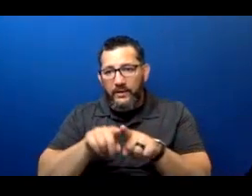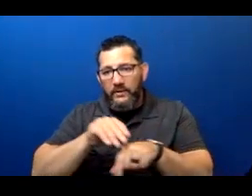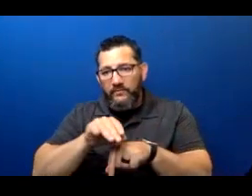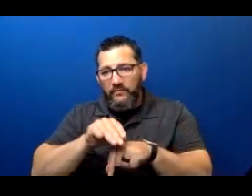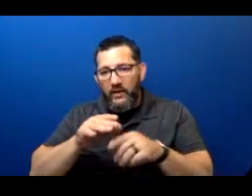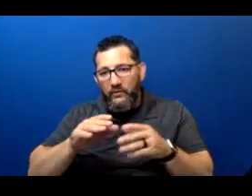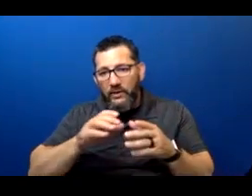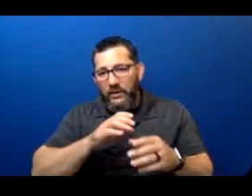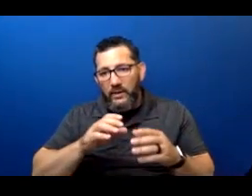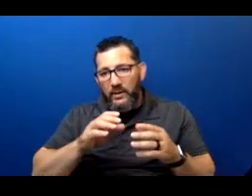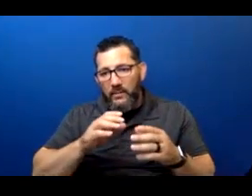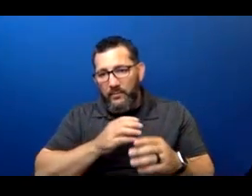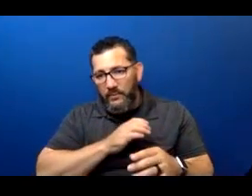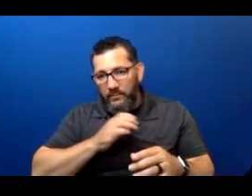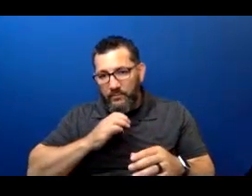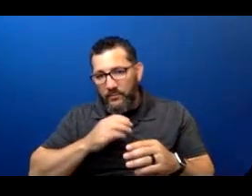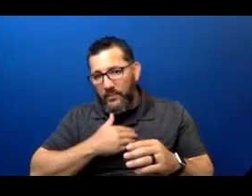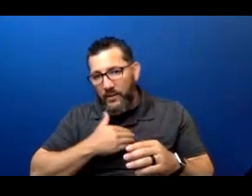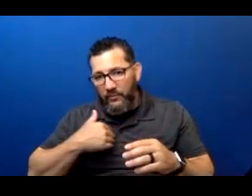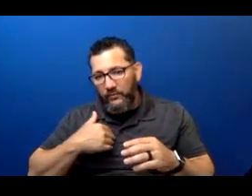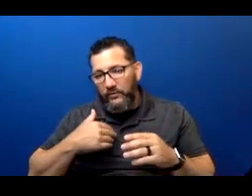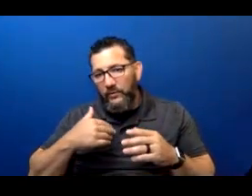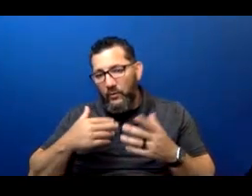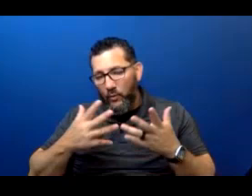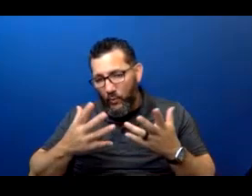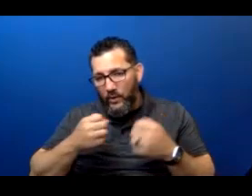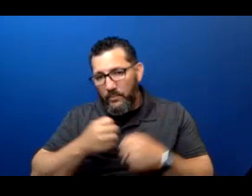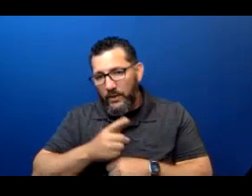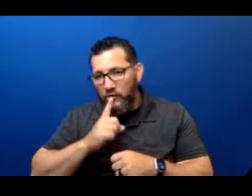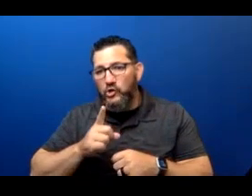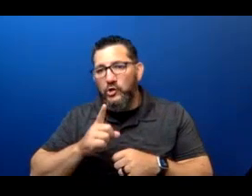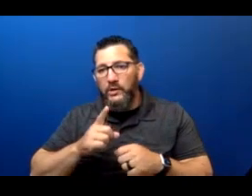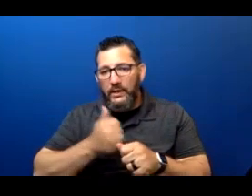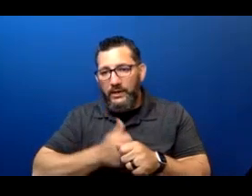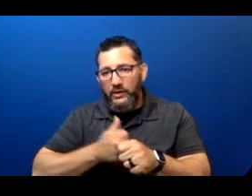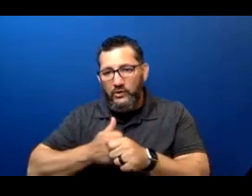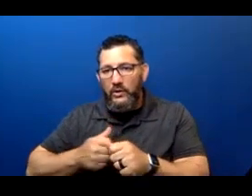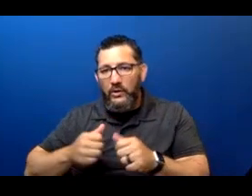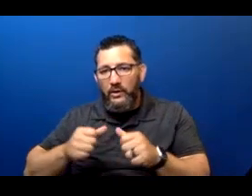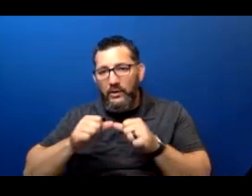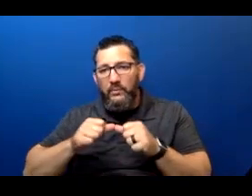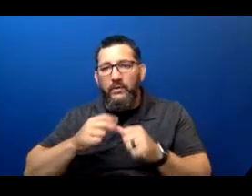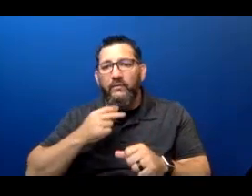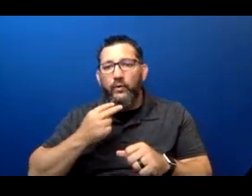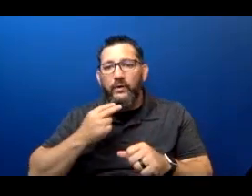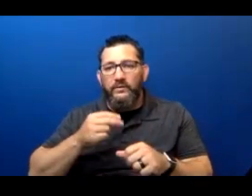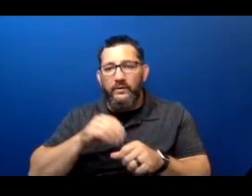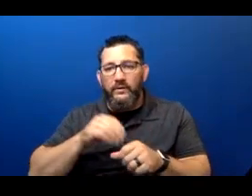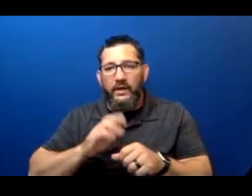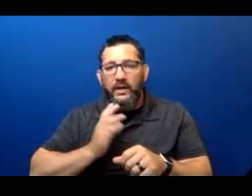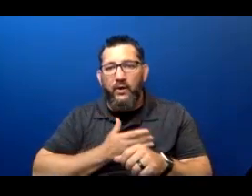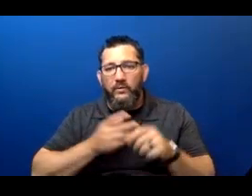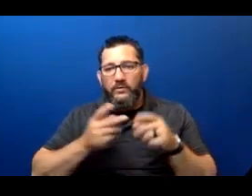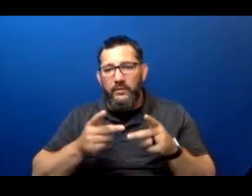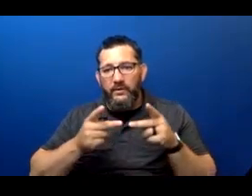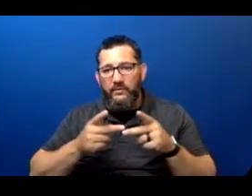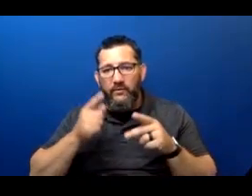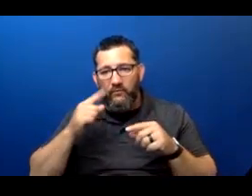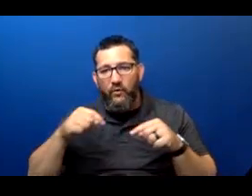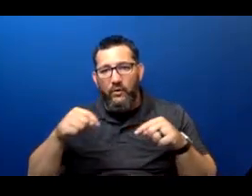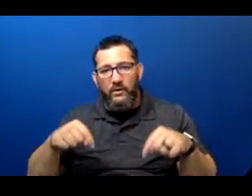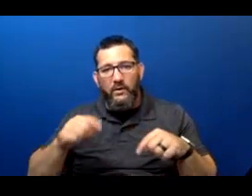like to urge my colleagues here to continue to be voices in our spaces for NOMHE and for the work that they